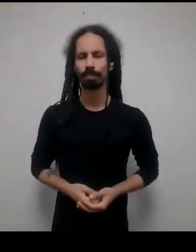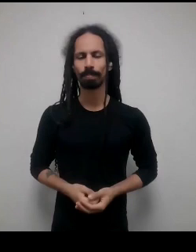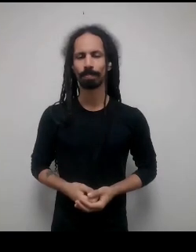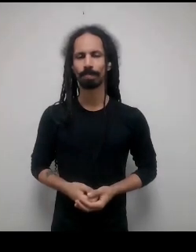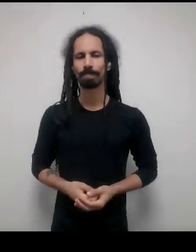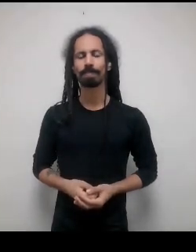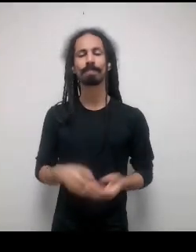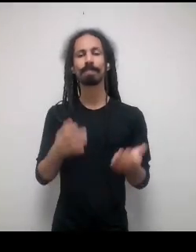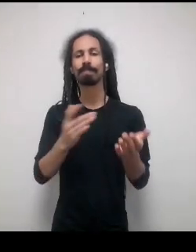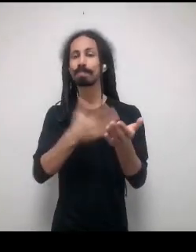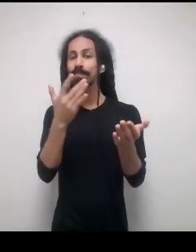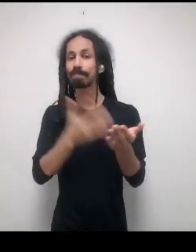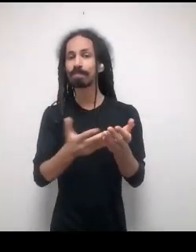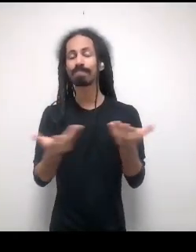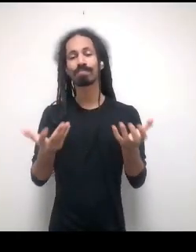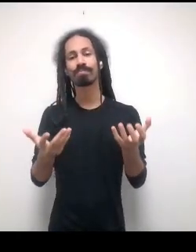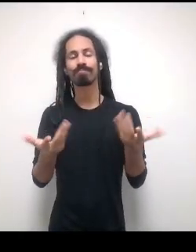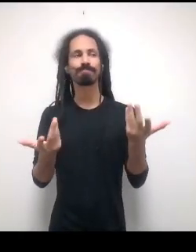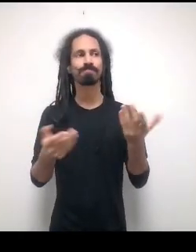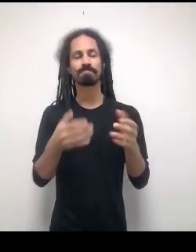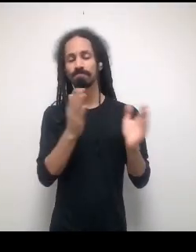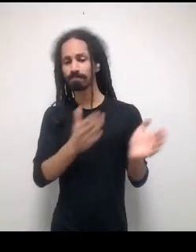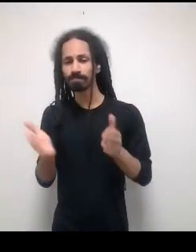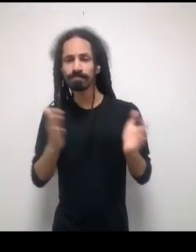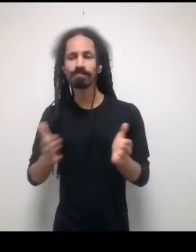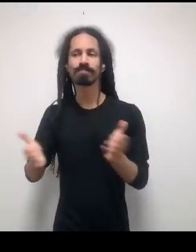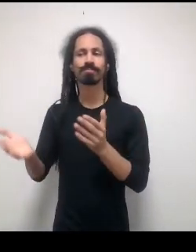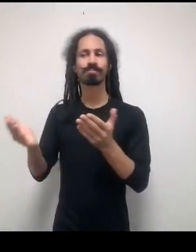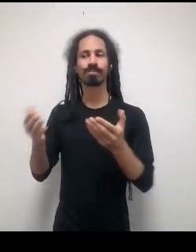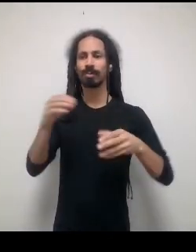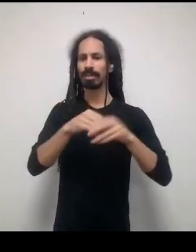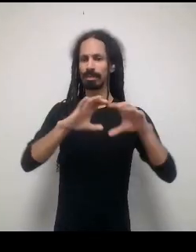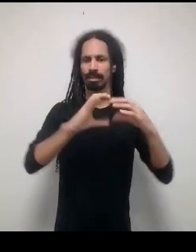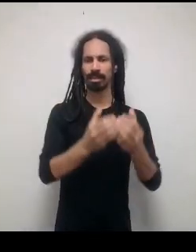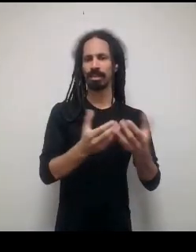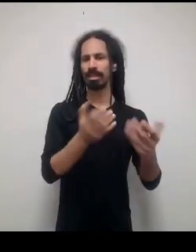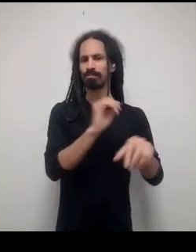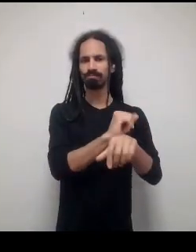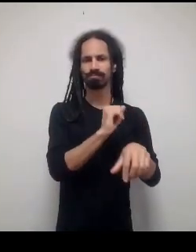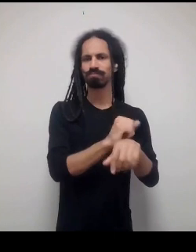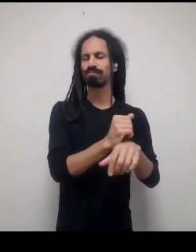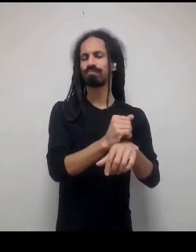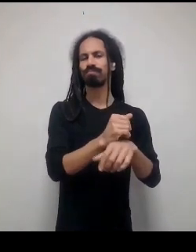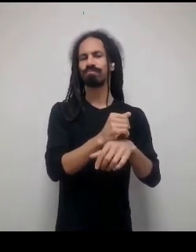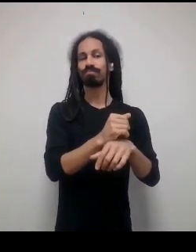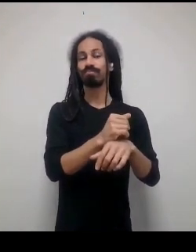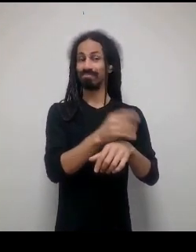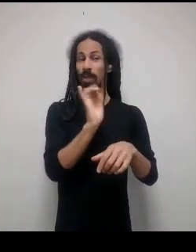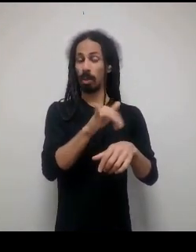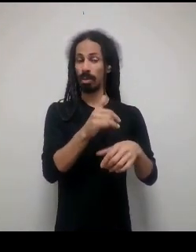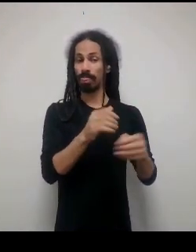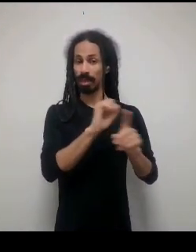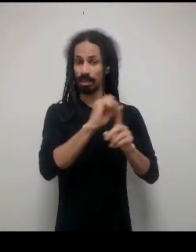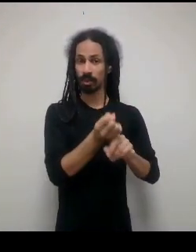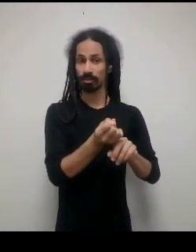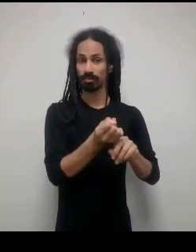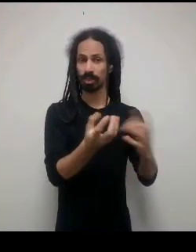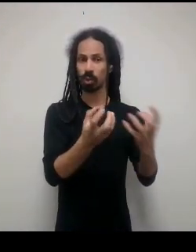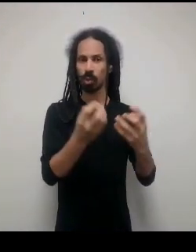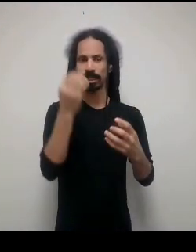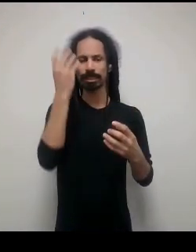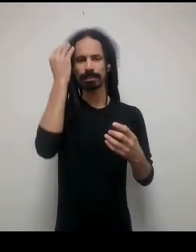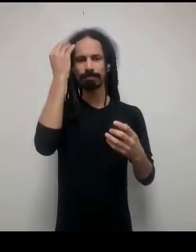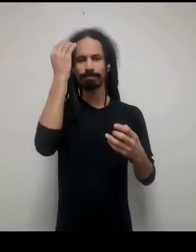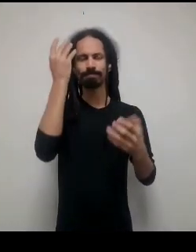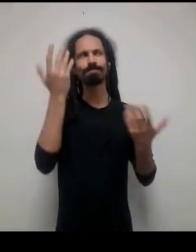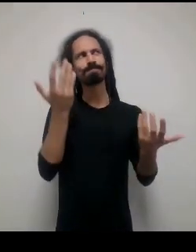Sometimes you may be preparing a presentation for a class assignment. So in that case, then you want to ask yourself, what